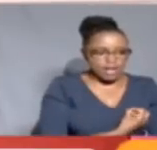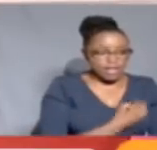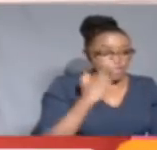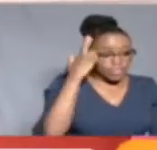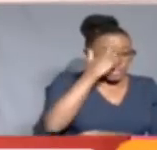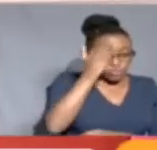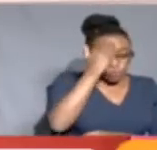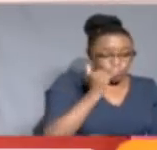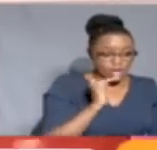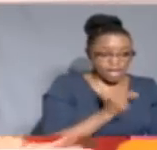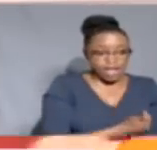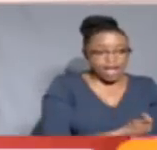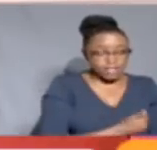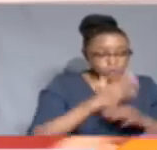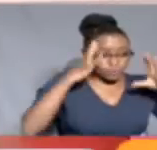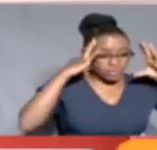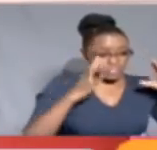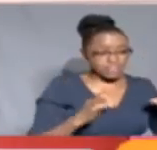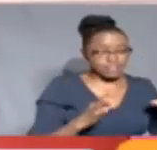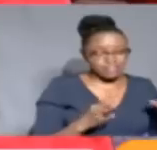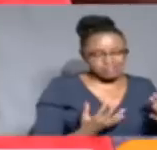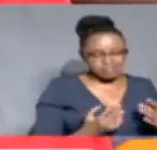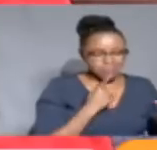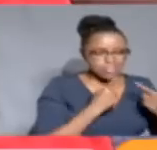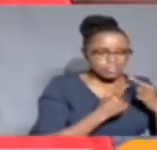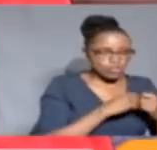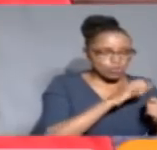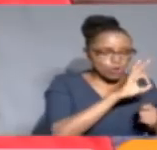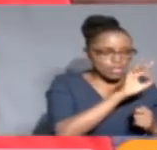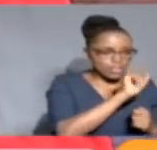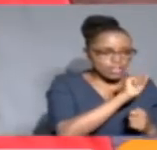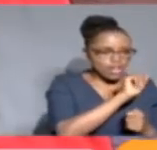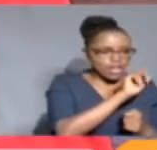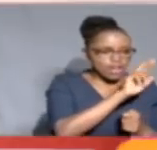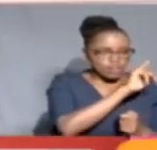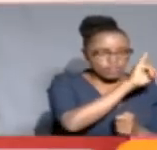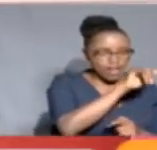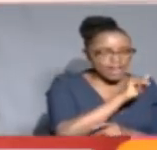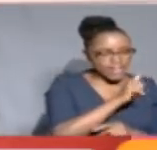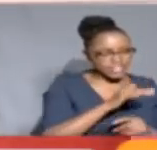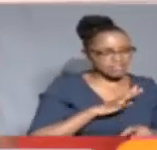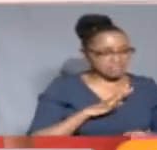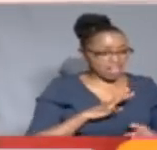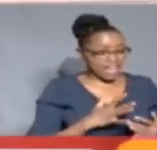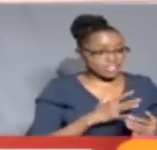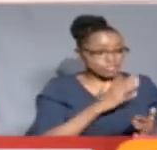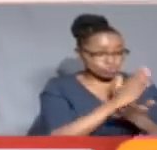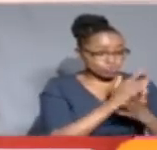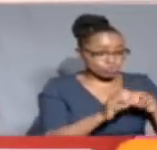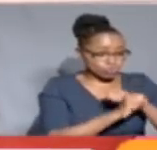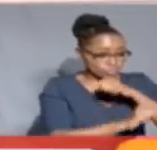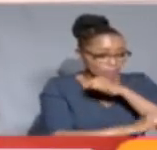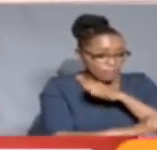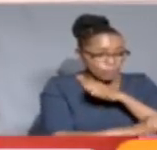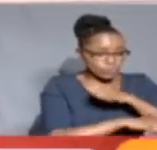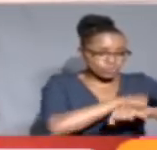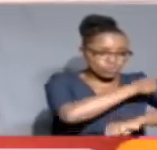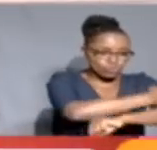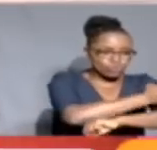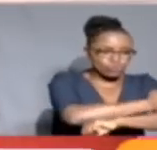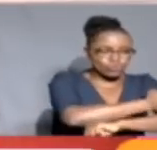when we decided to, you know, talk to Faraja and say, okay, fine, as much as you support them in terms of